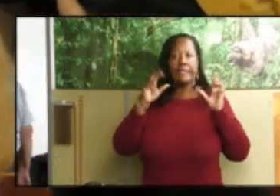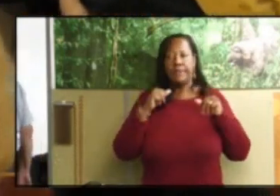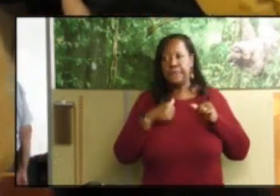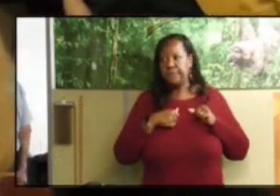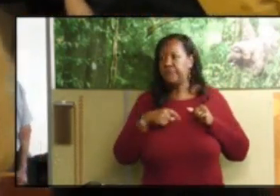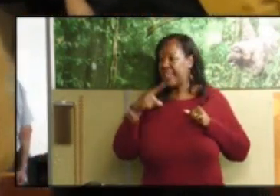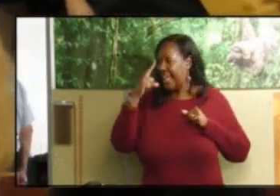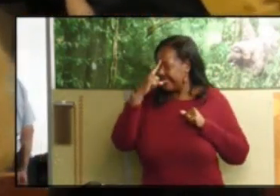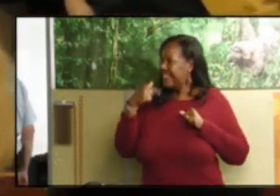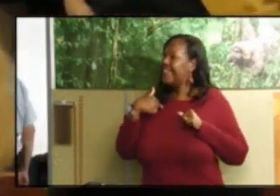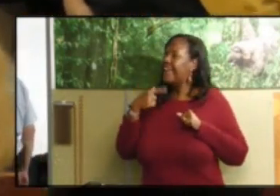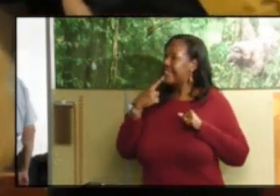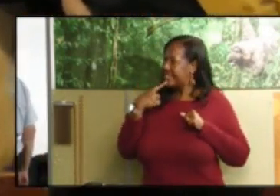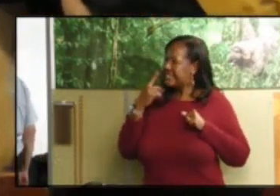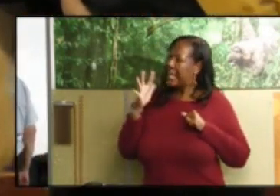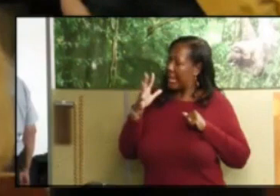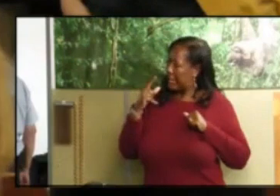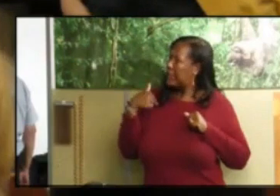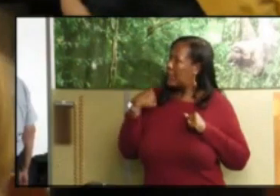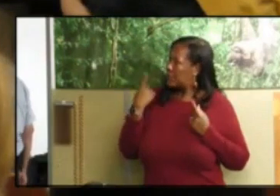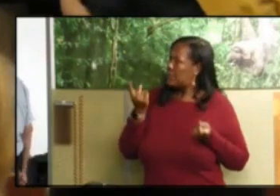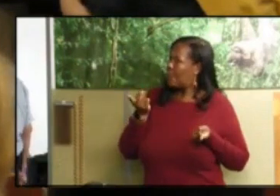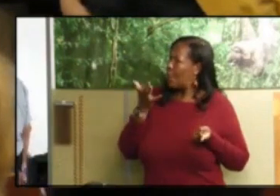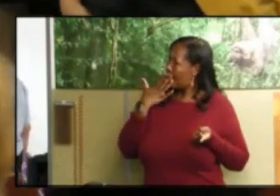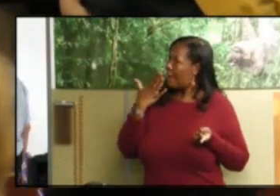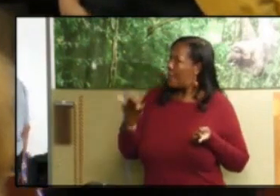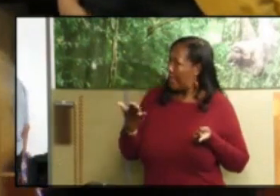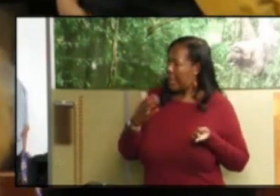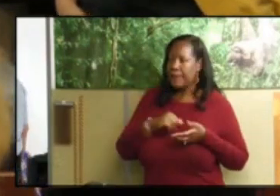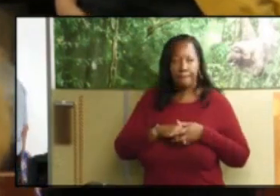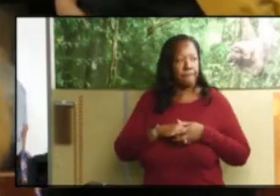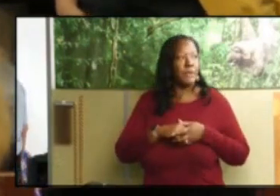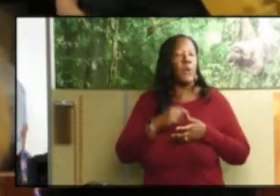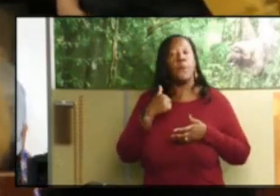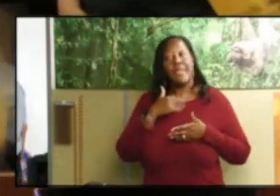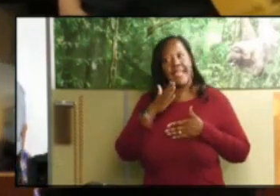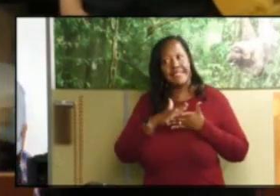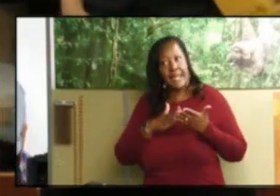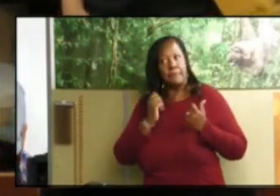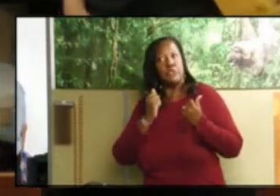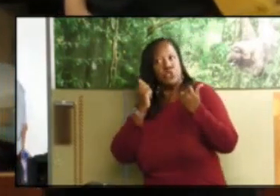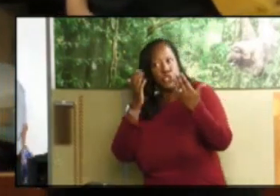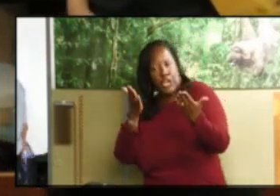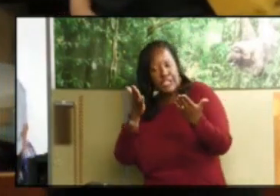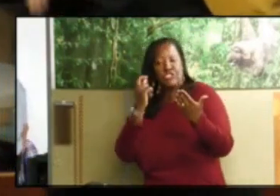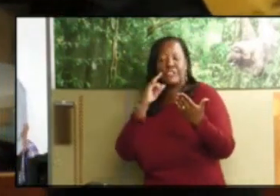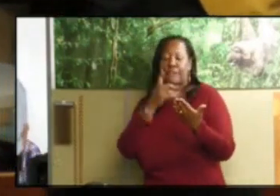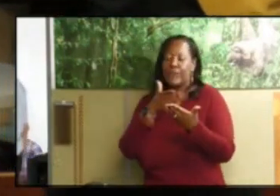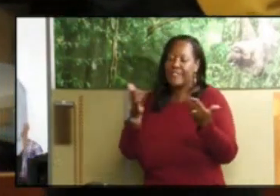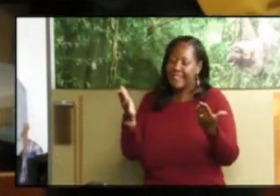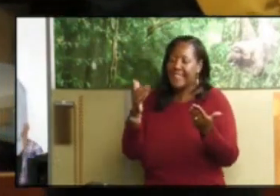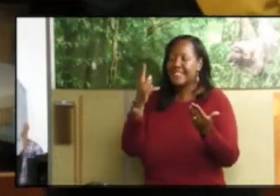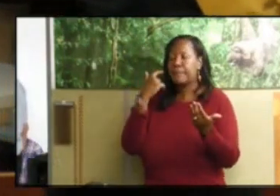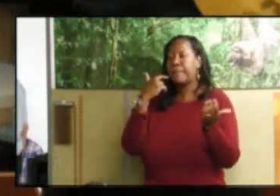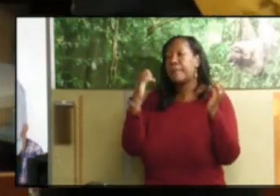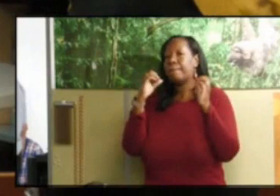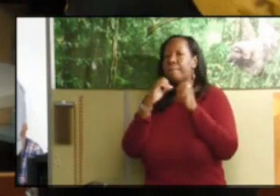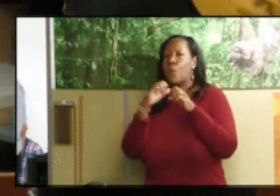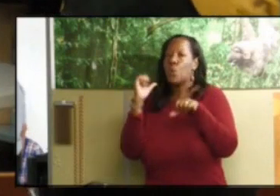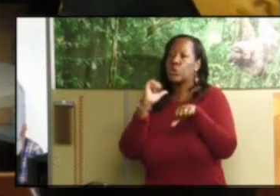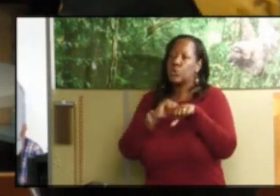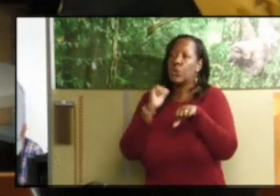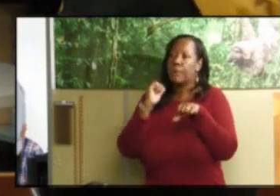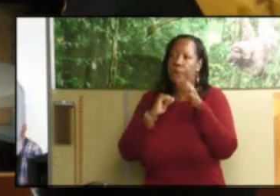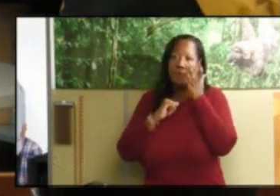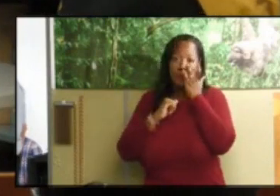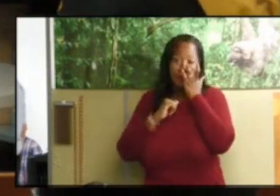can say it's held up fairly well. We did make some suggestions for things that would be more durable that we're hoping to really